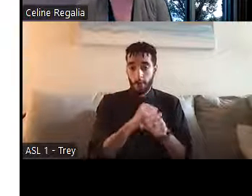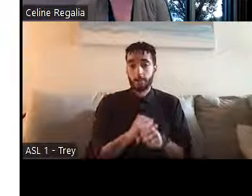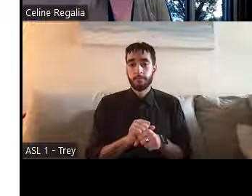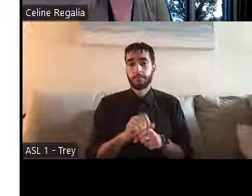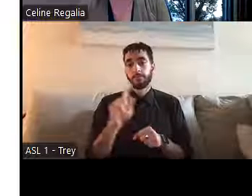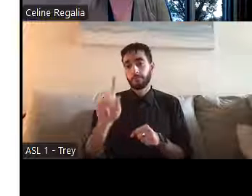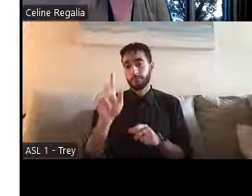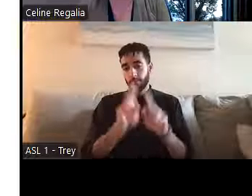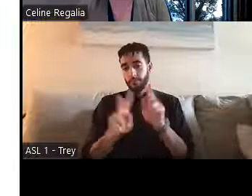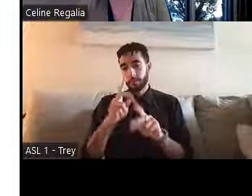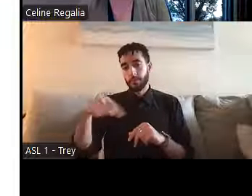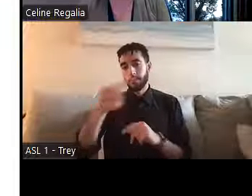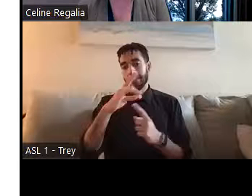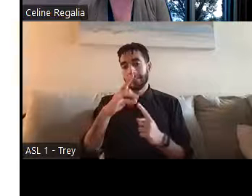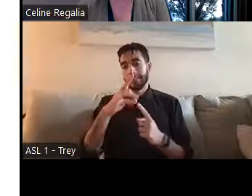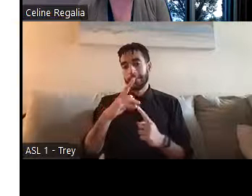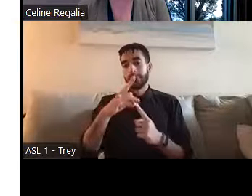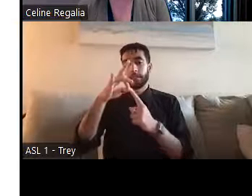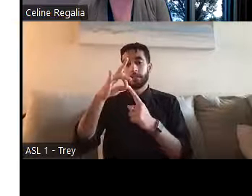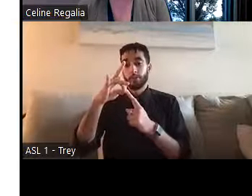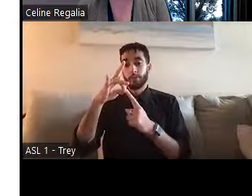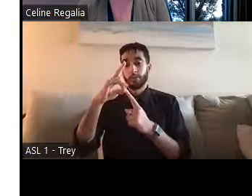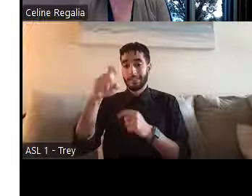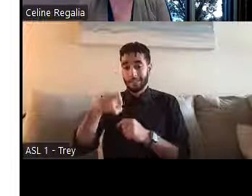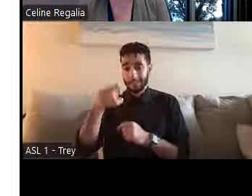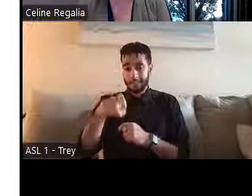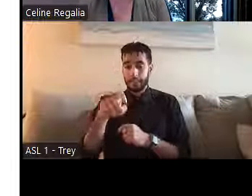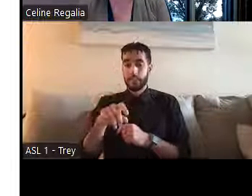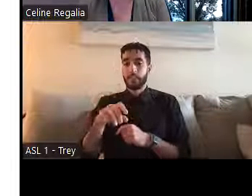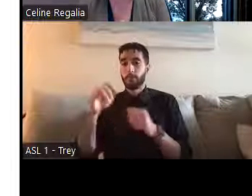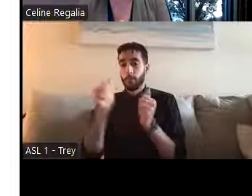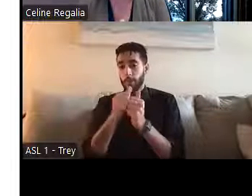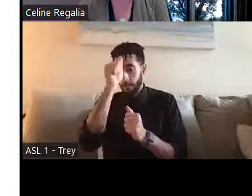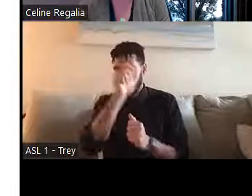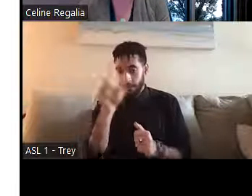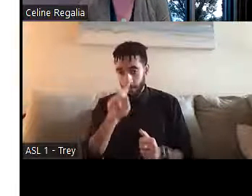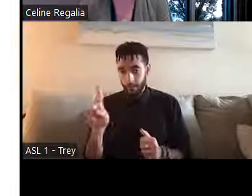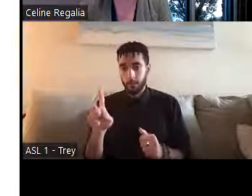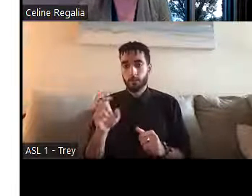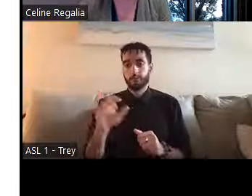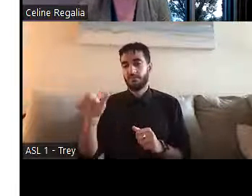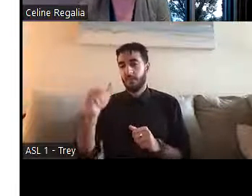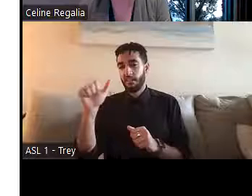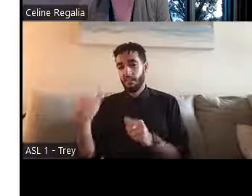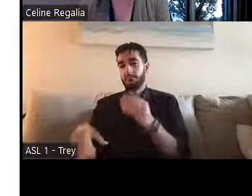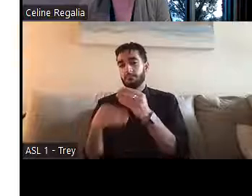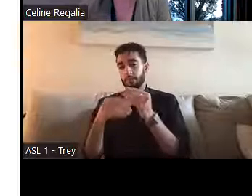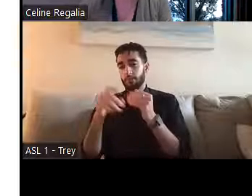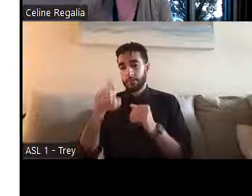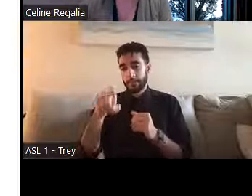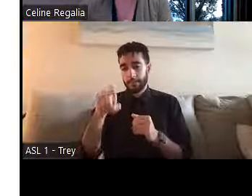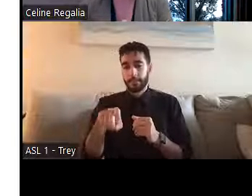dementia, special population with distinct needs. And we think that there's some opportunities both within CalAIM to name Alzheimer's as a